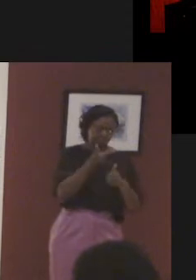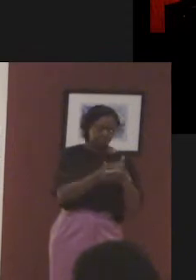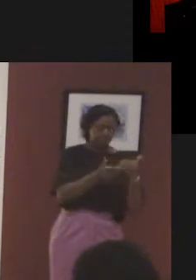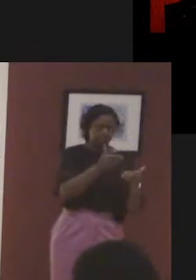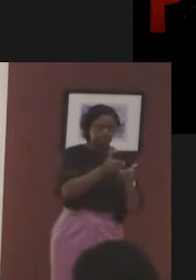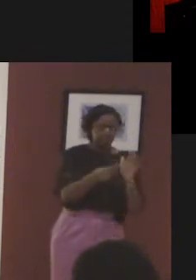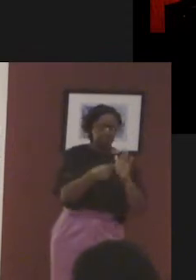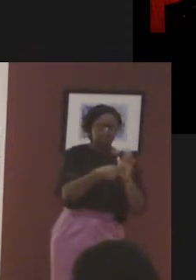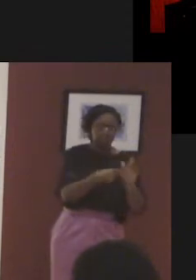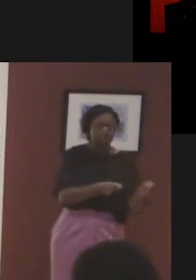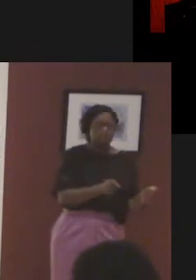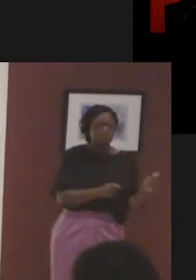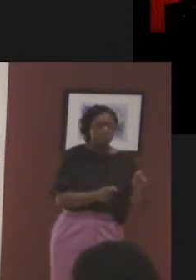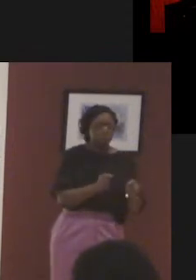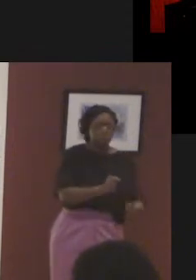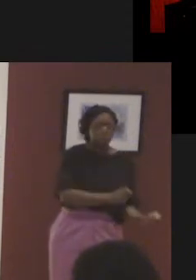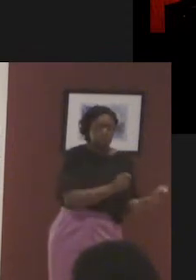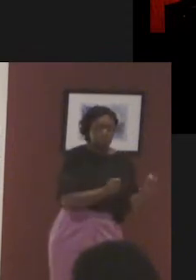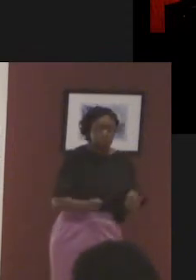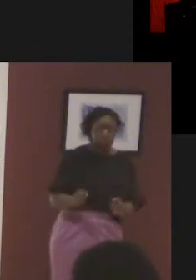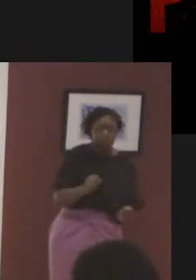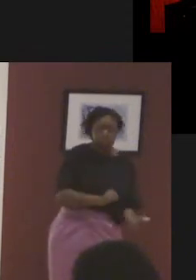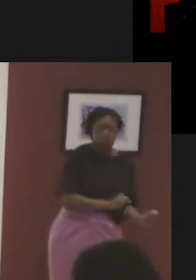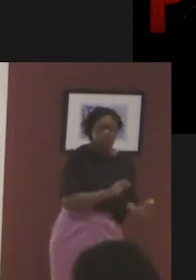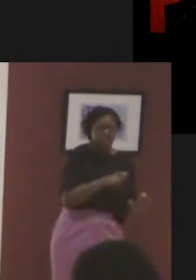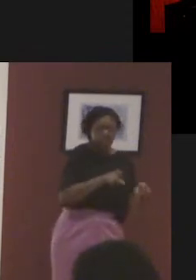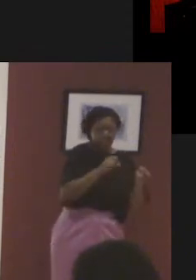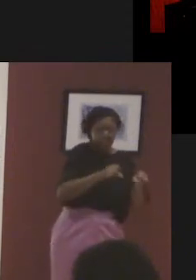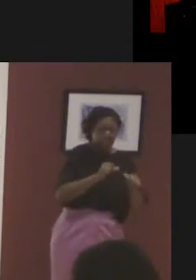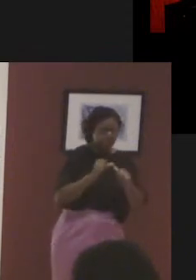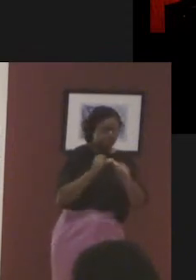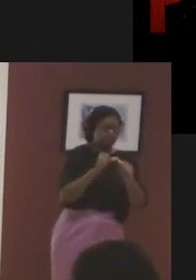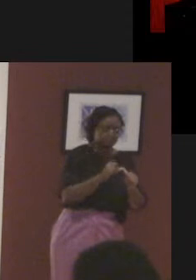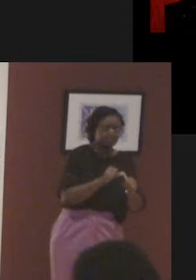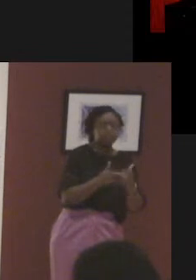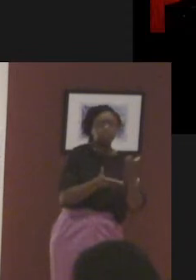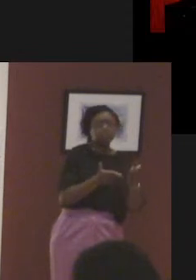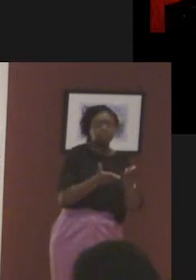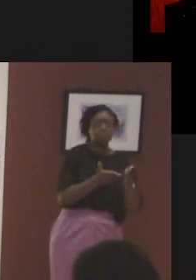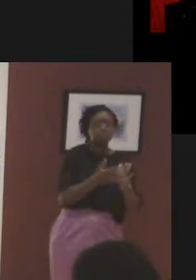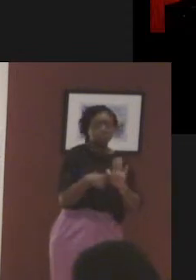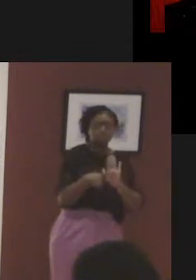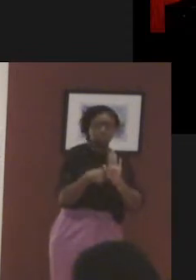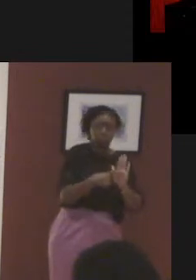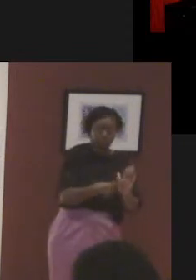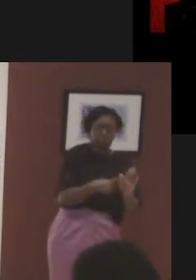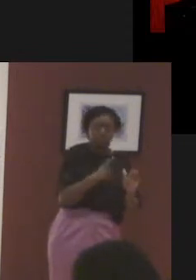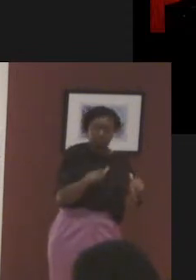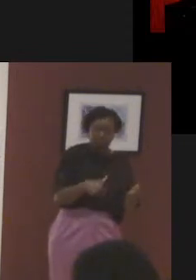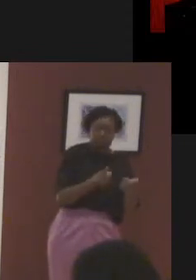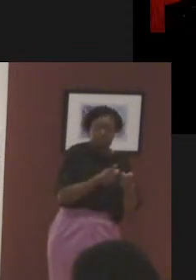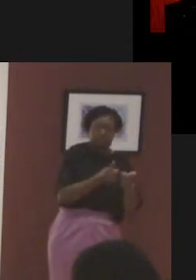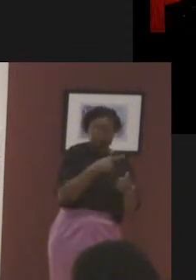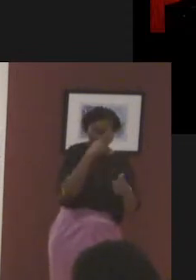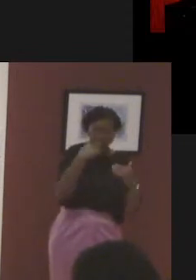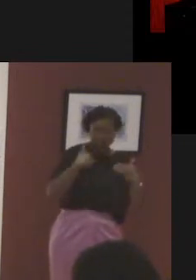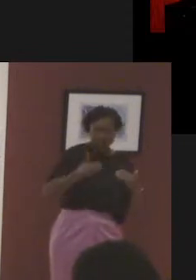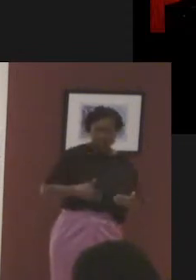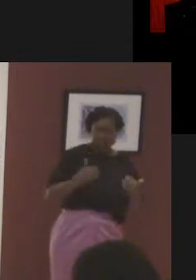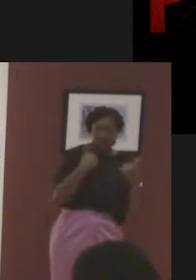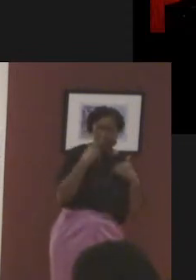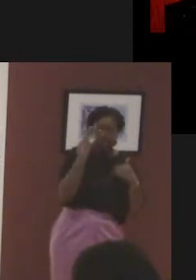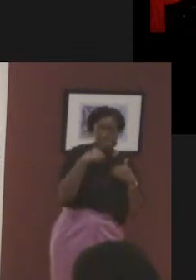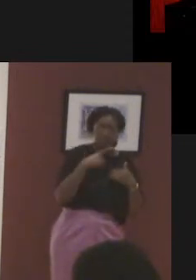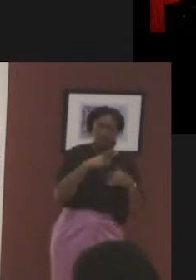case rowing, their ability to persist may in fact speak to the challenge Black bodies present to the